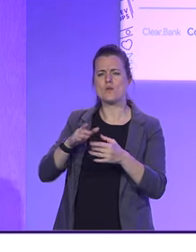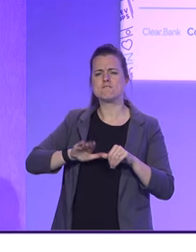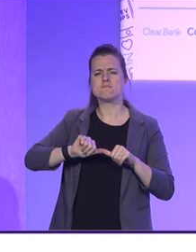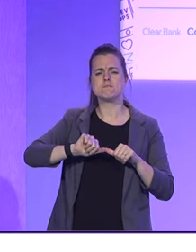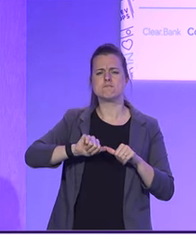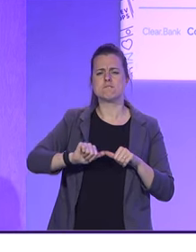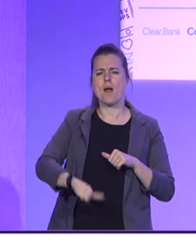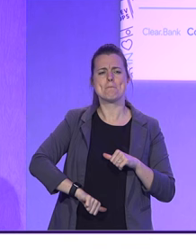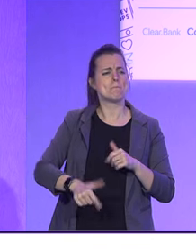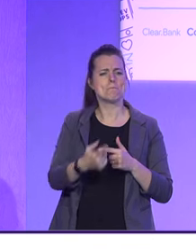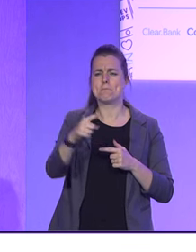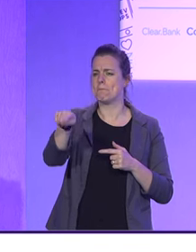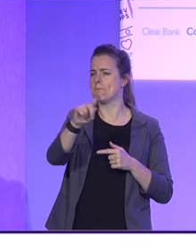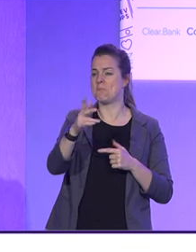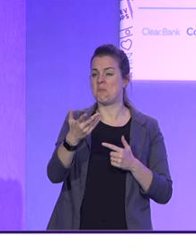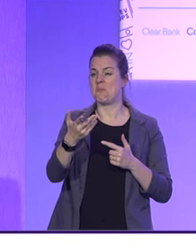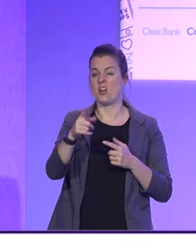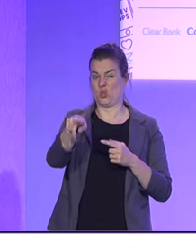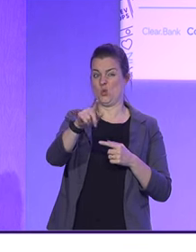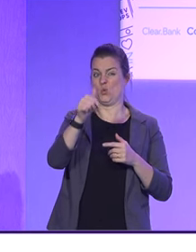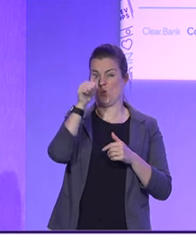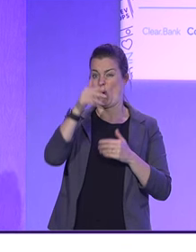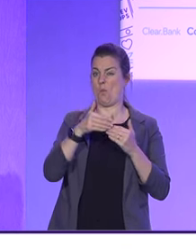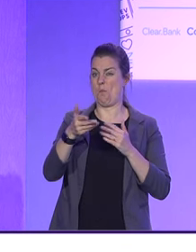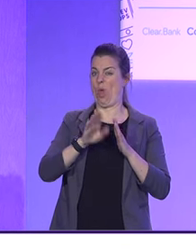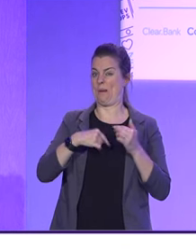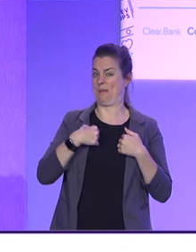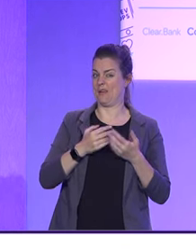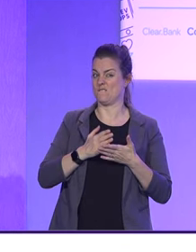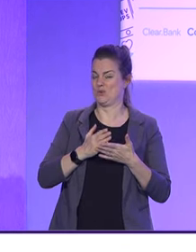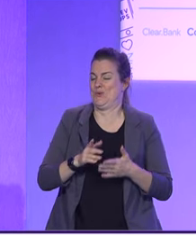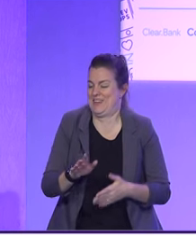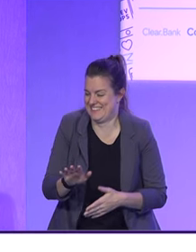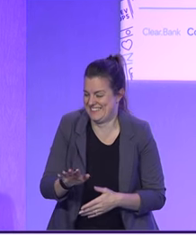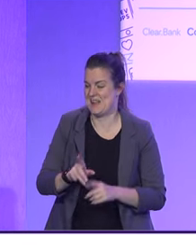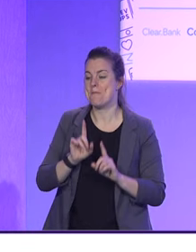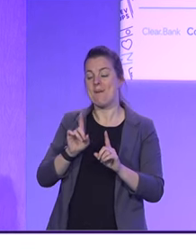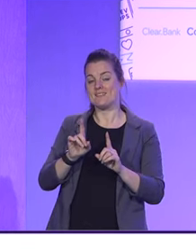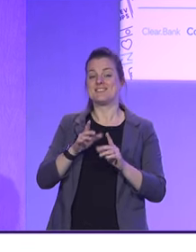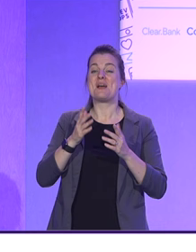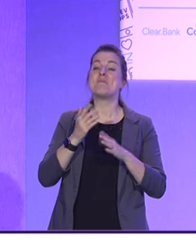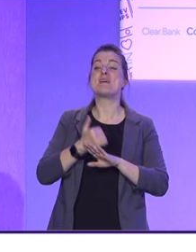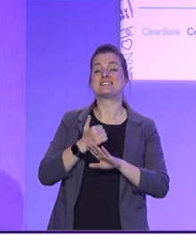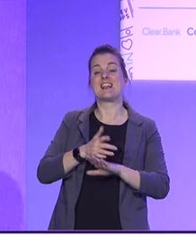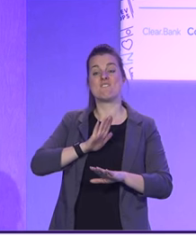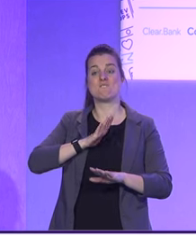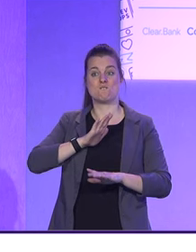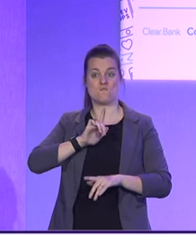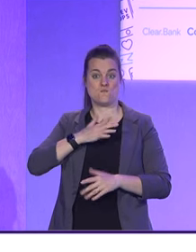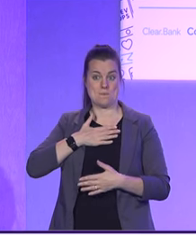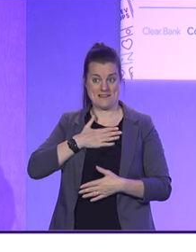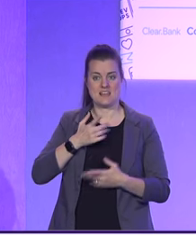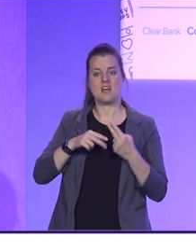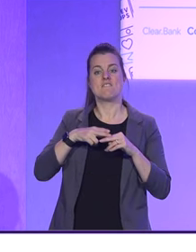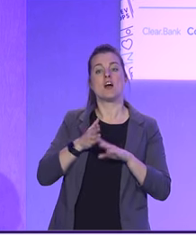Well, most than me. More than me, that's for sure. Okay, so basically for me, if I go to my